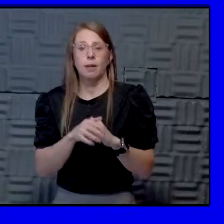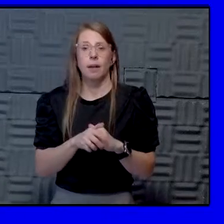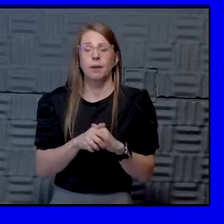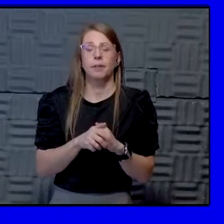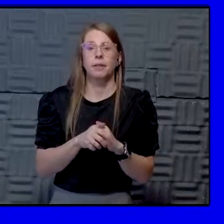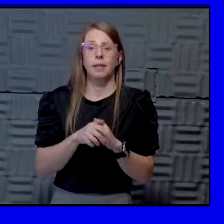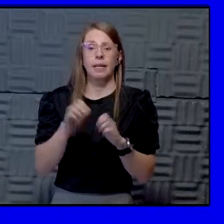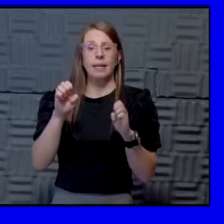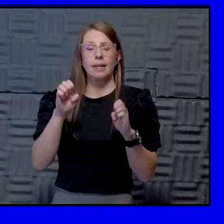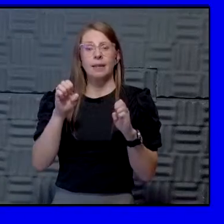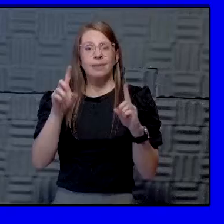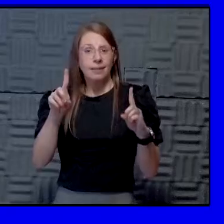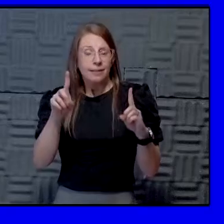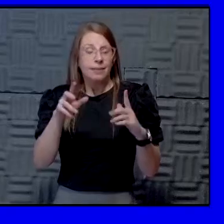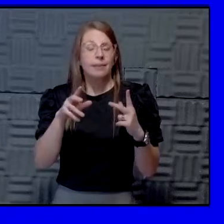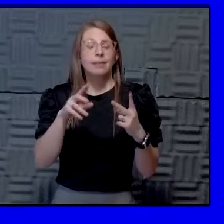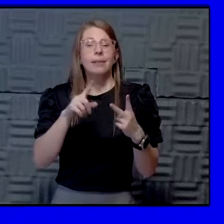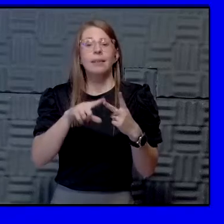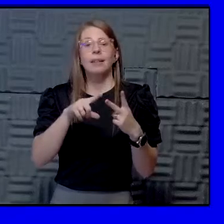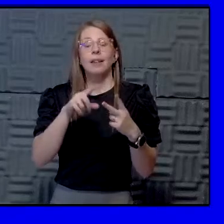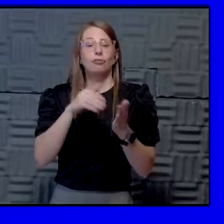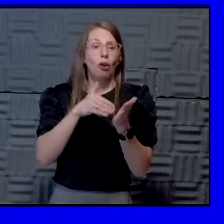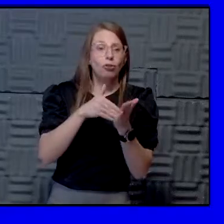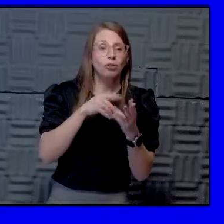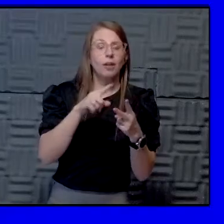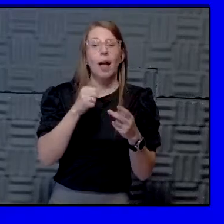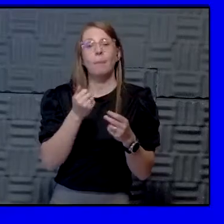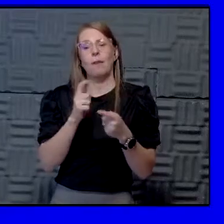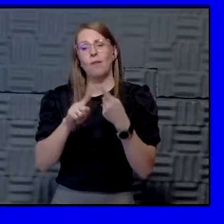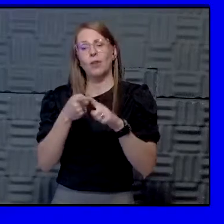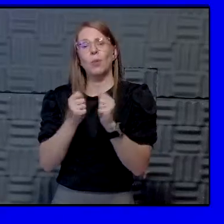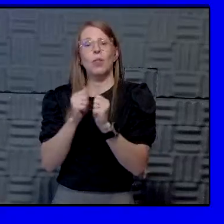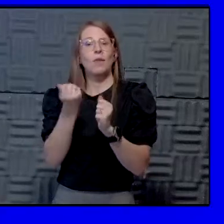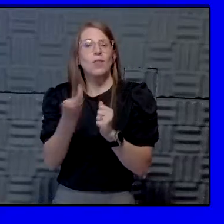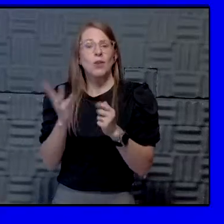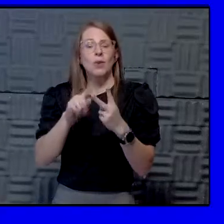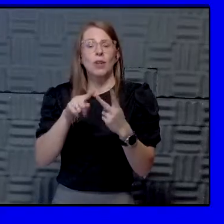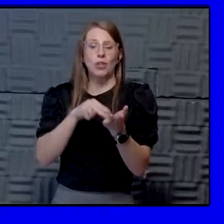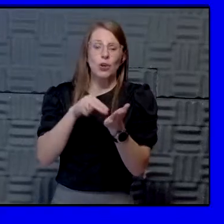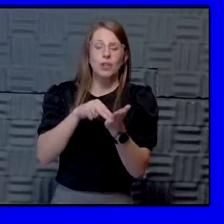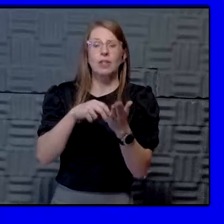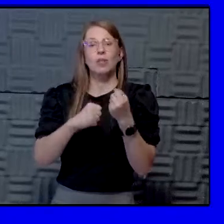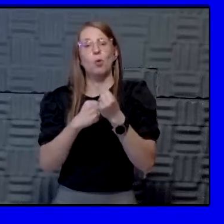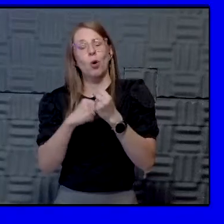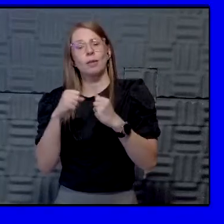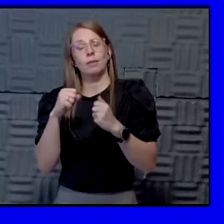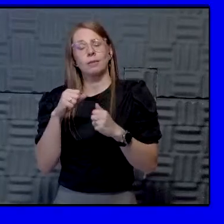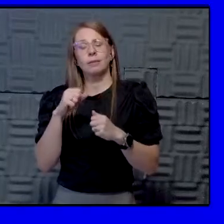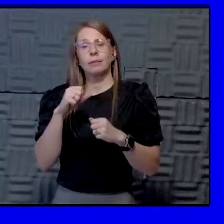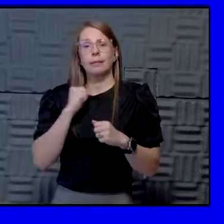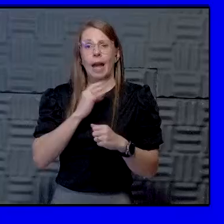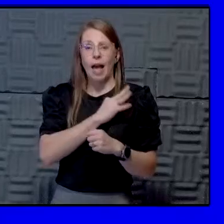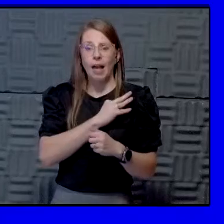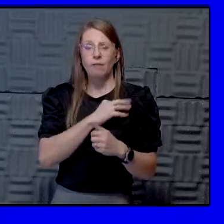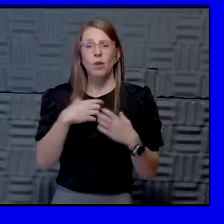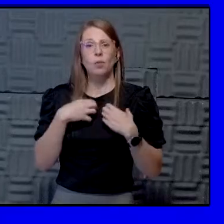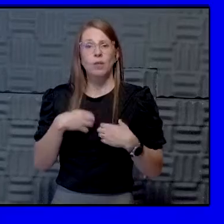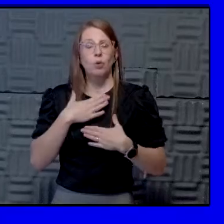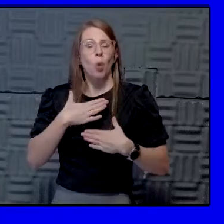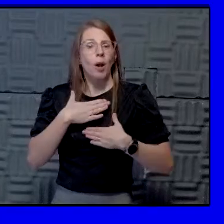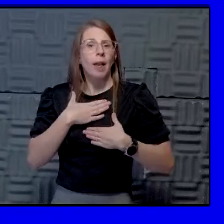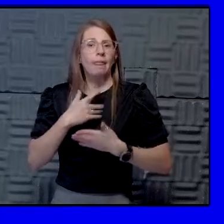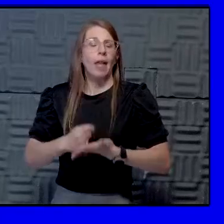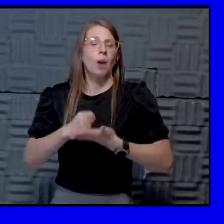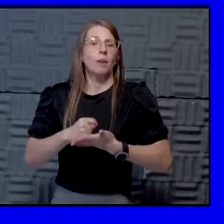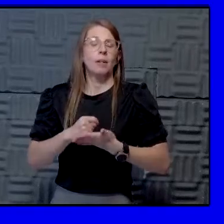our emergency department. Physicians, I'm friends with a few of them, our nurses, support staff, respiratory therapy, they are on the front line, they are the